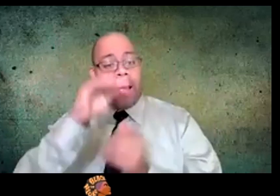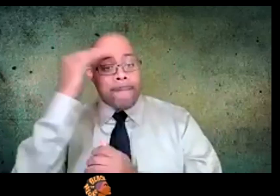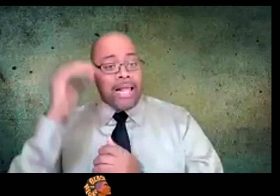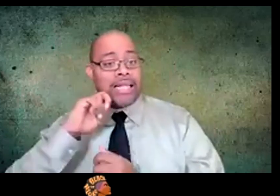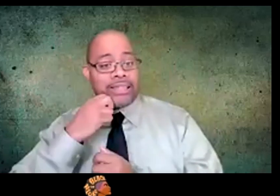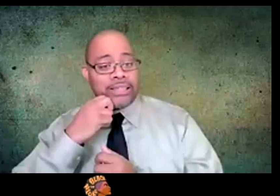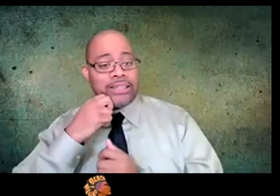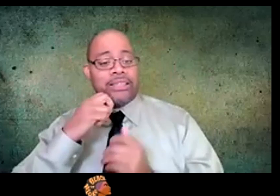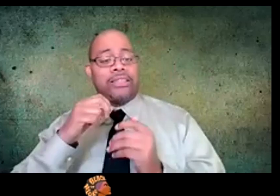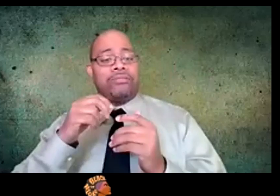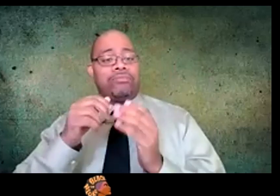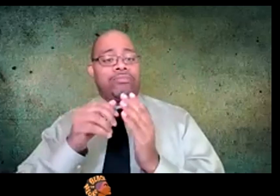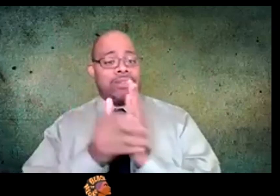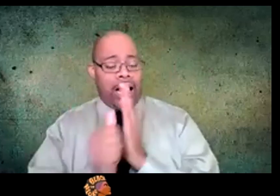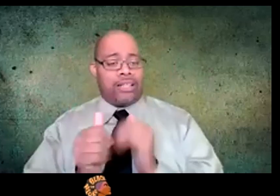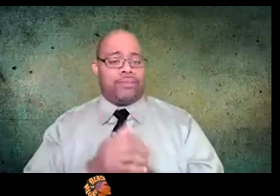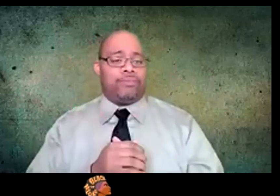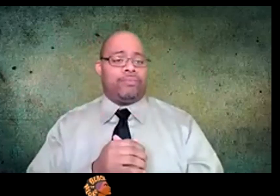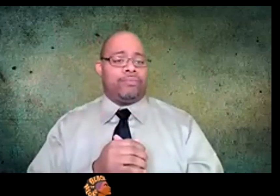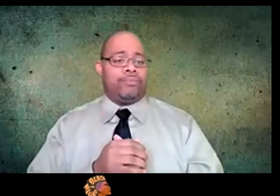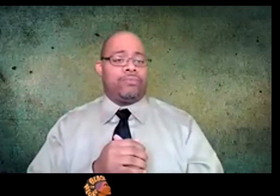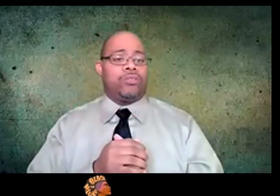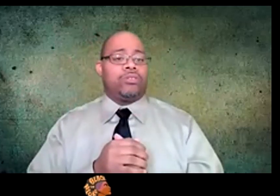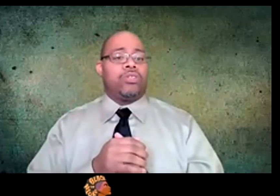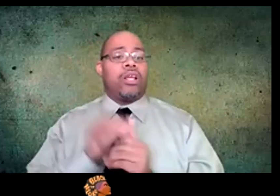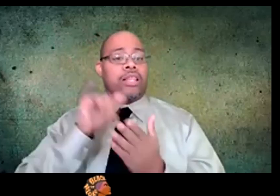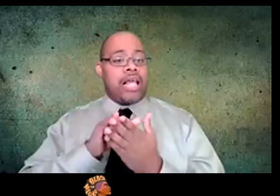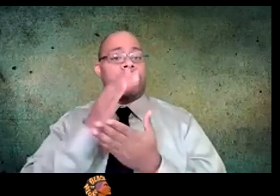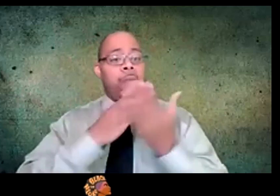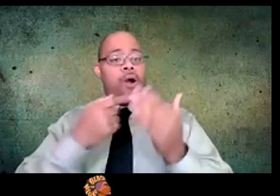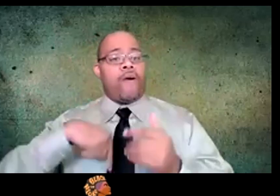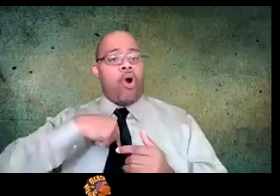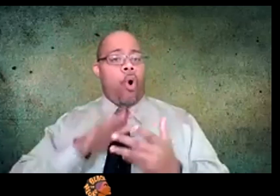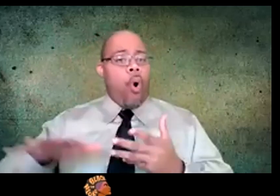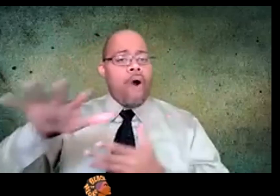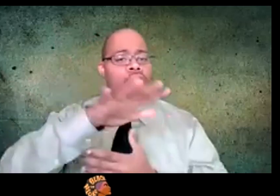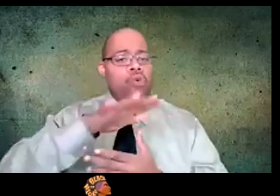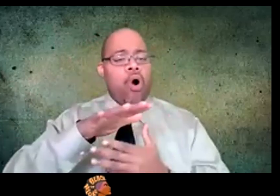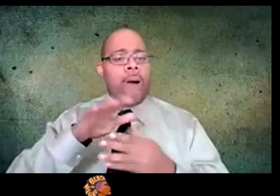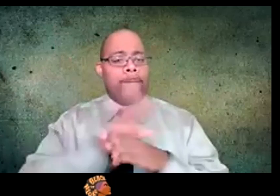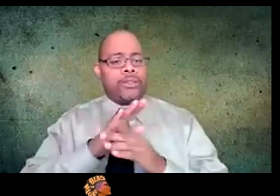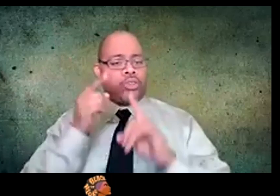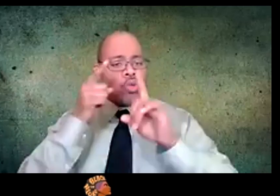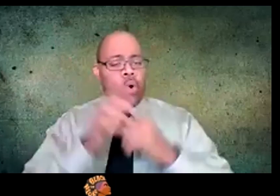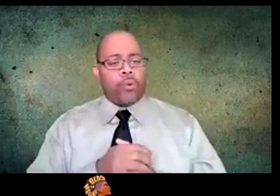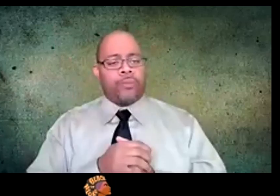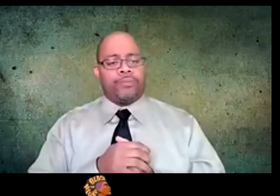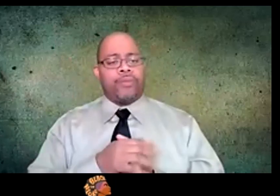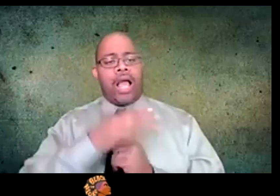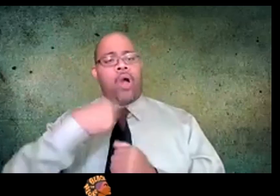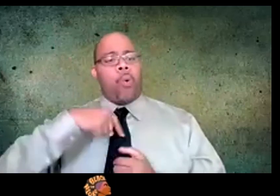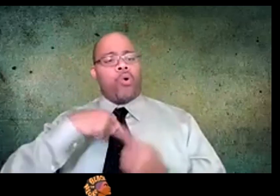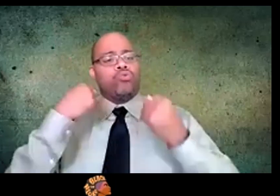in neuroscience. To that end, you know, it is part of our overall corporate goal. And we are